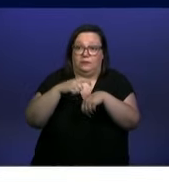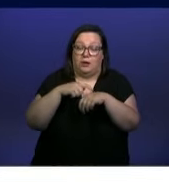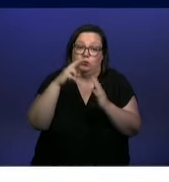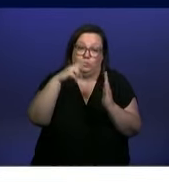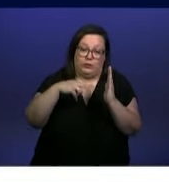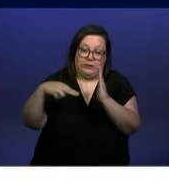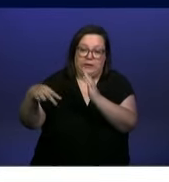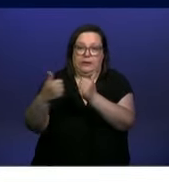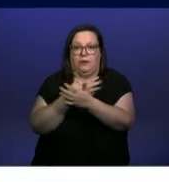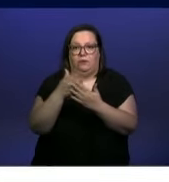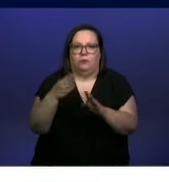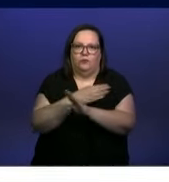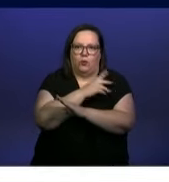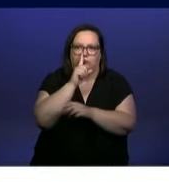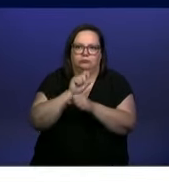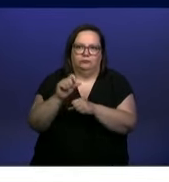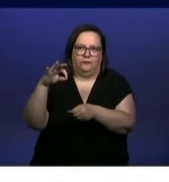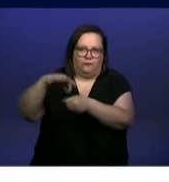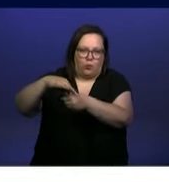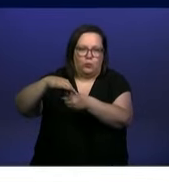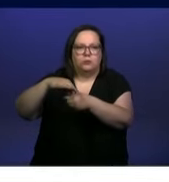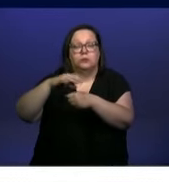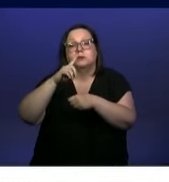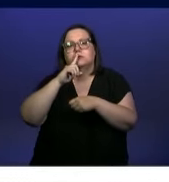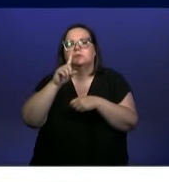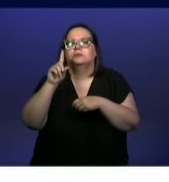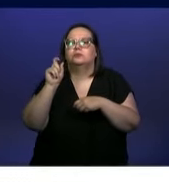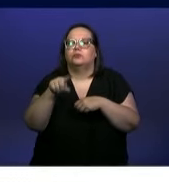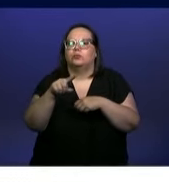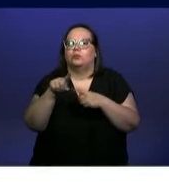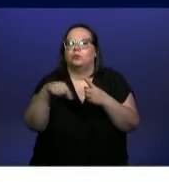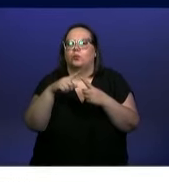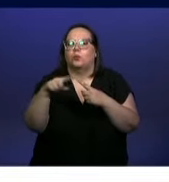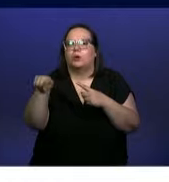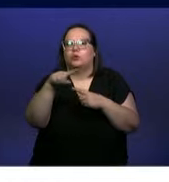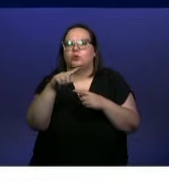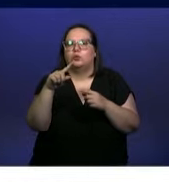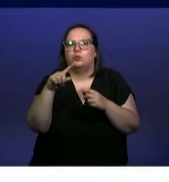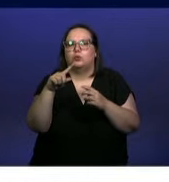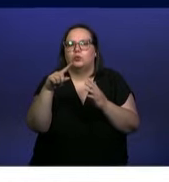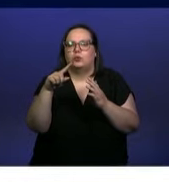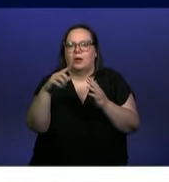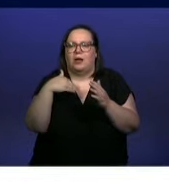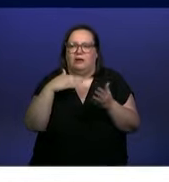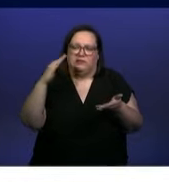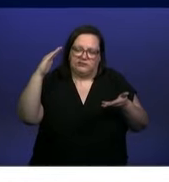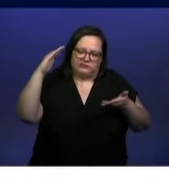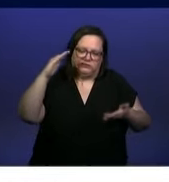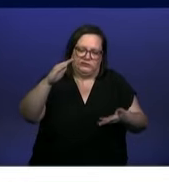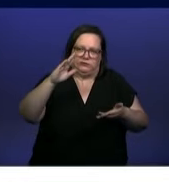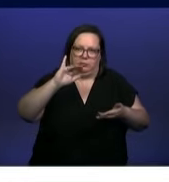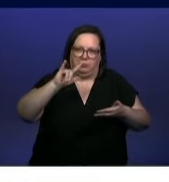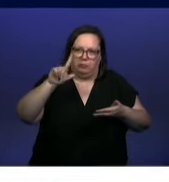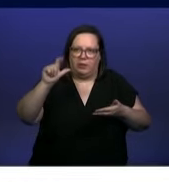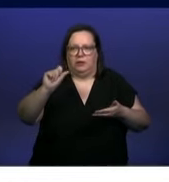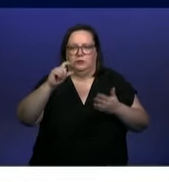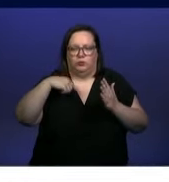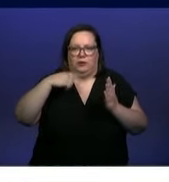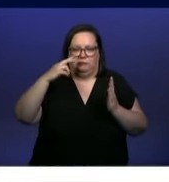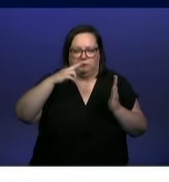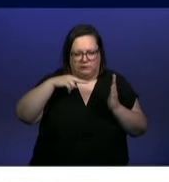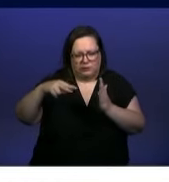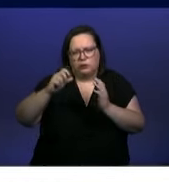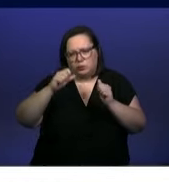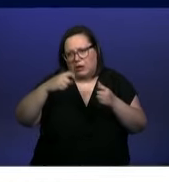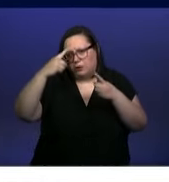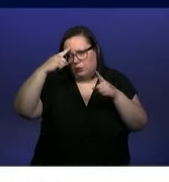before you end up voting on it. So the question is, when you take a look at these large, massive bills, and you're able to agree with most of